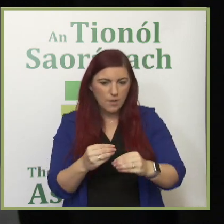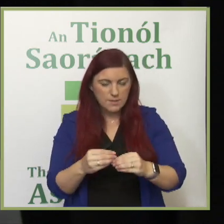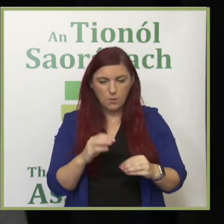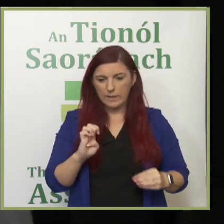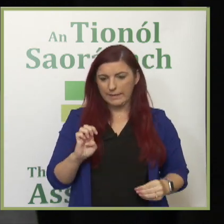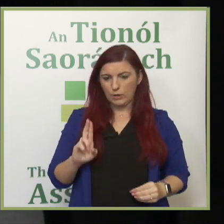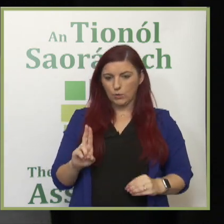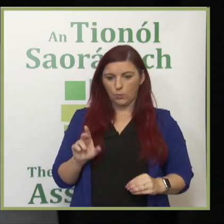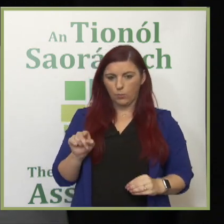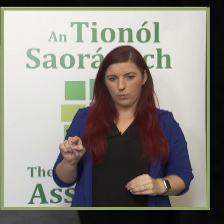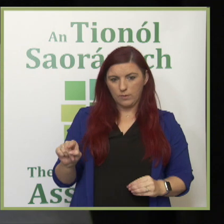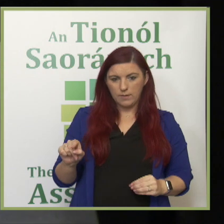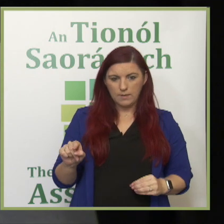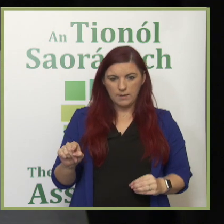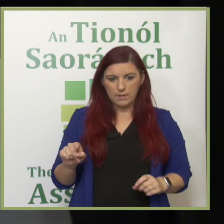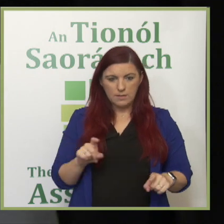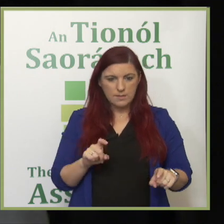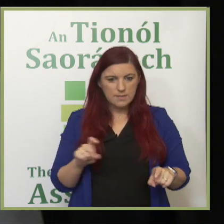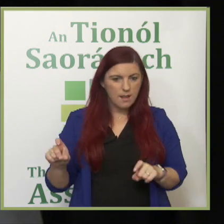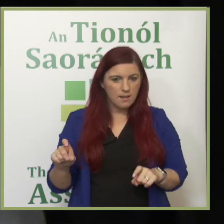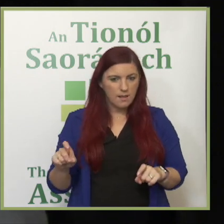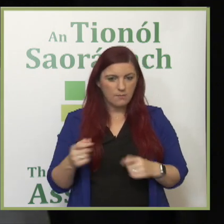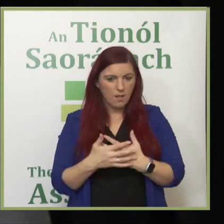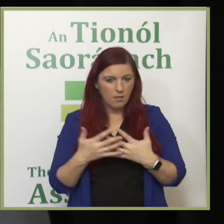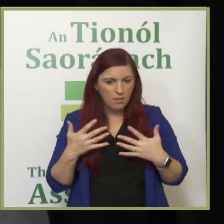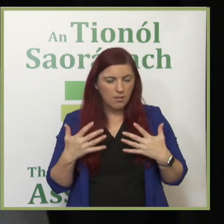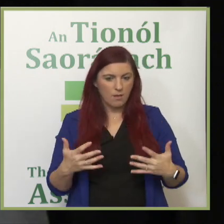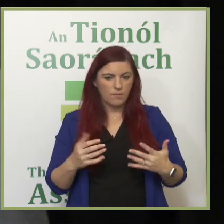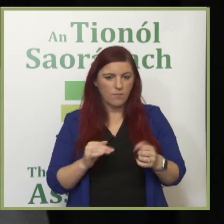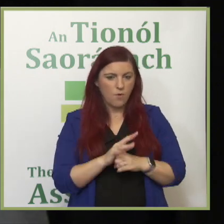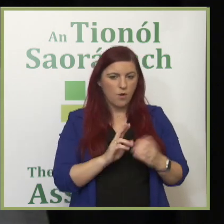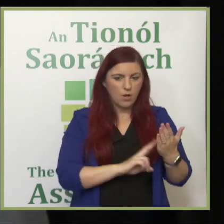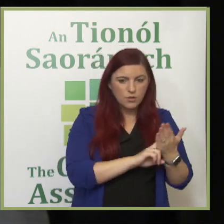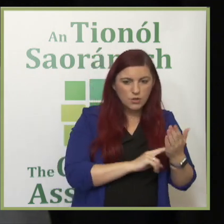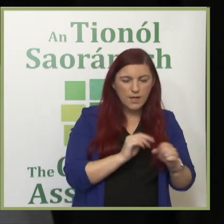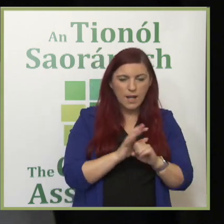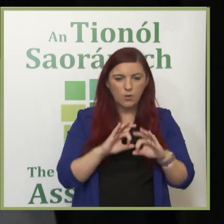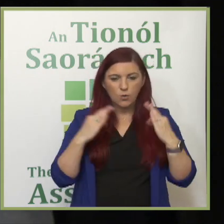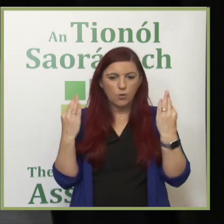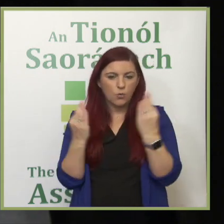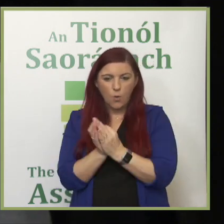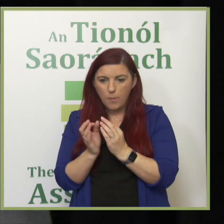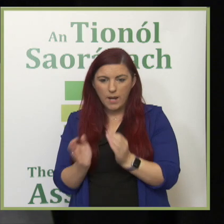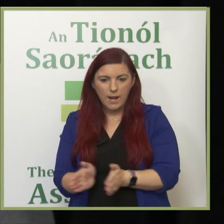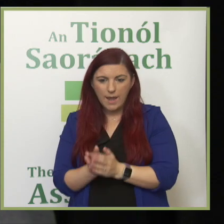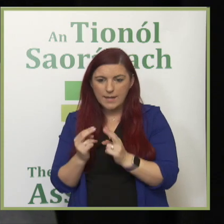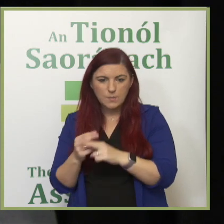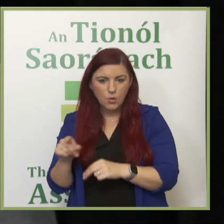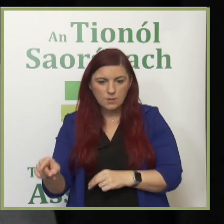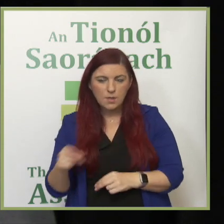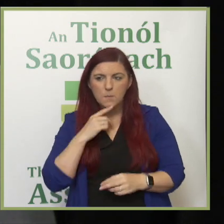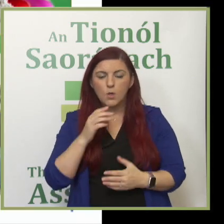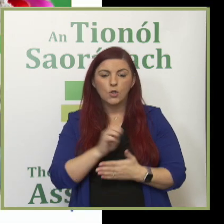a significant producer of some drugs, both for domestic consumption and for global export. Europe's drug problems have become